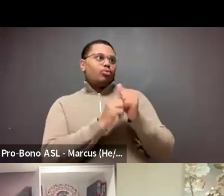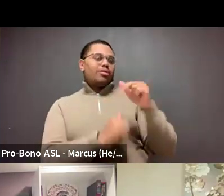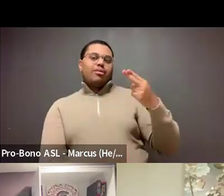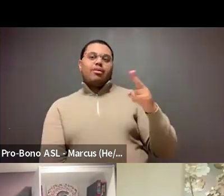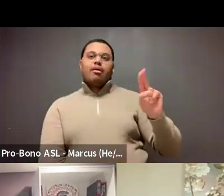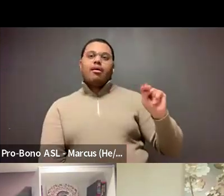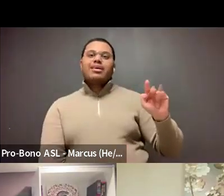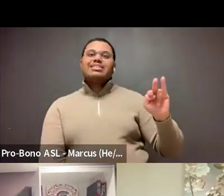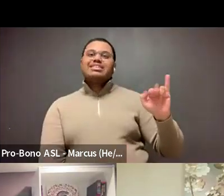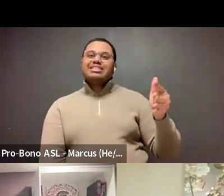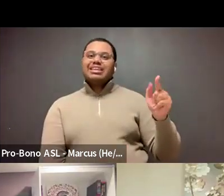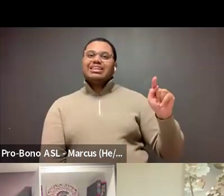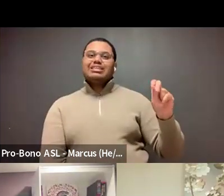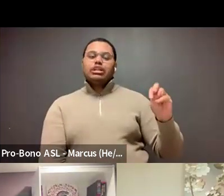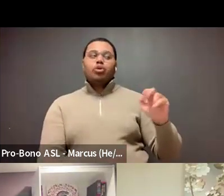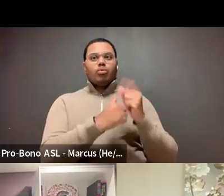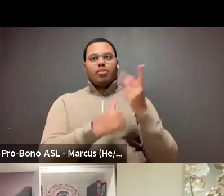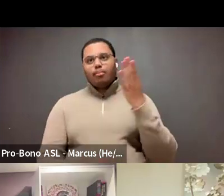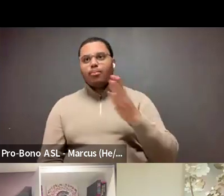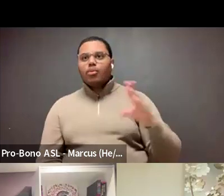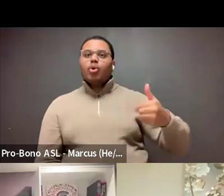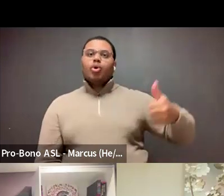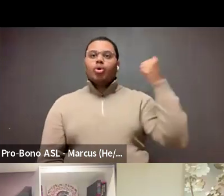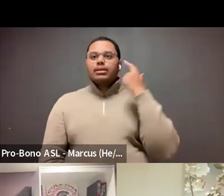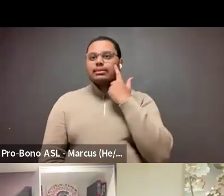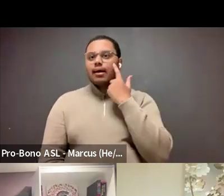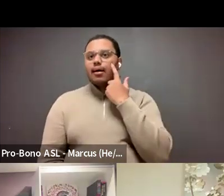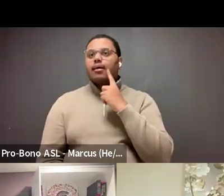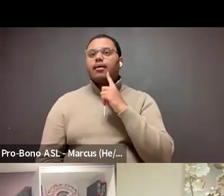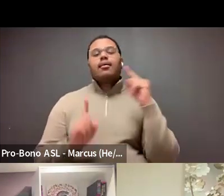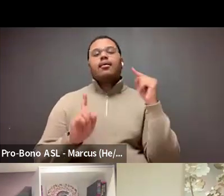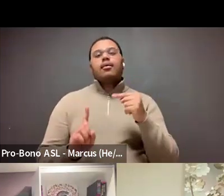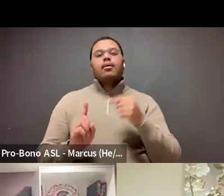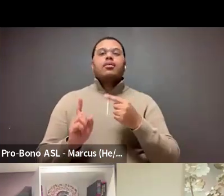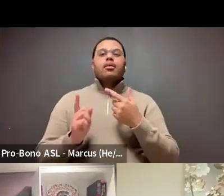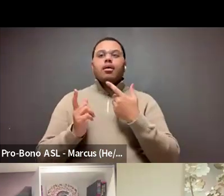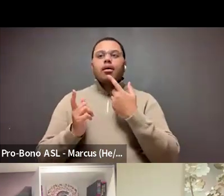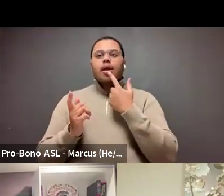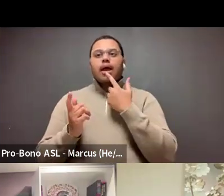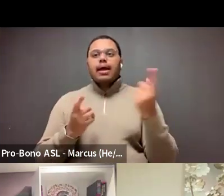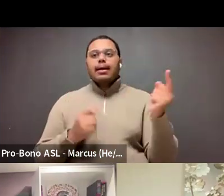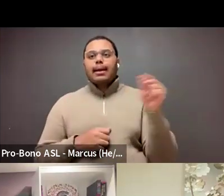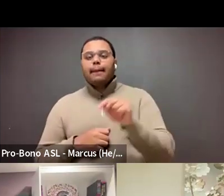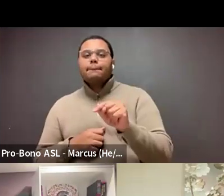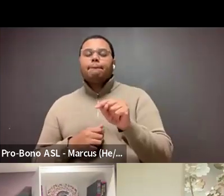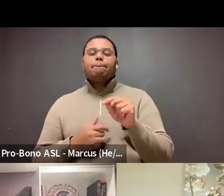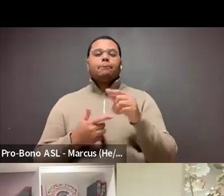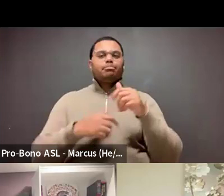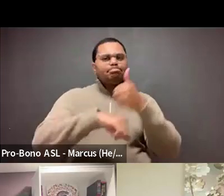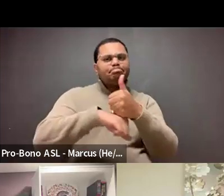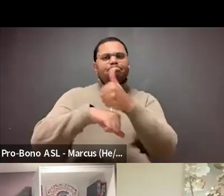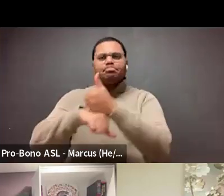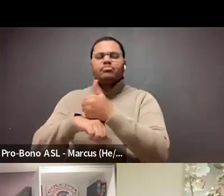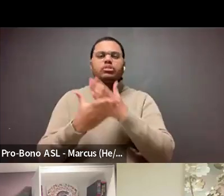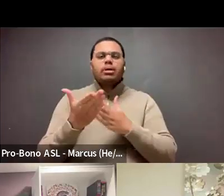Eye, you know, it's like some things changed, but I came in and set some of the, you know,